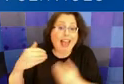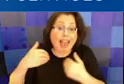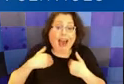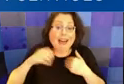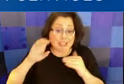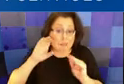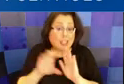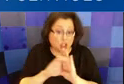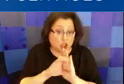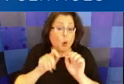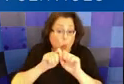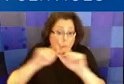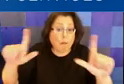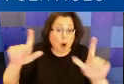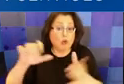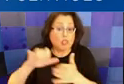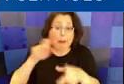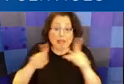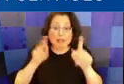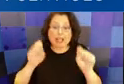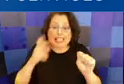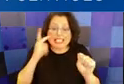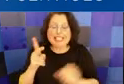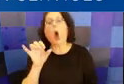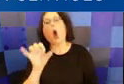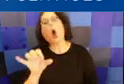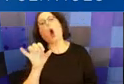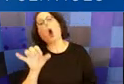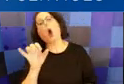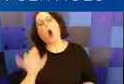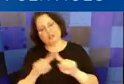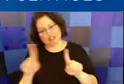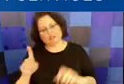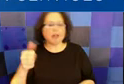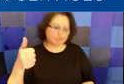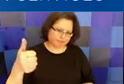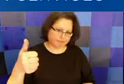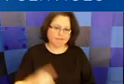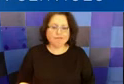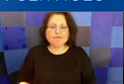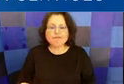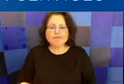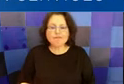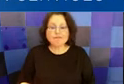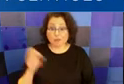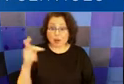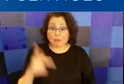a picture of that so people can kind of see it and call it out separately. So it's a little easier to find.